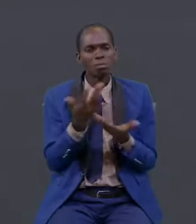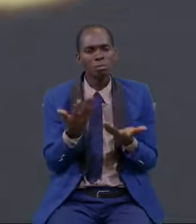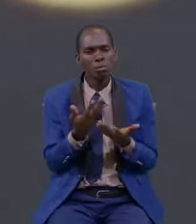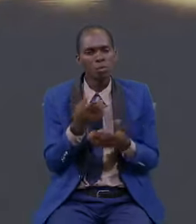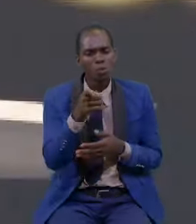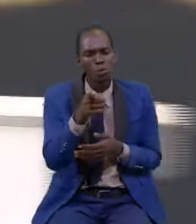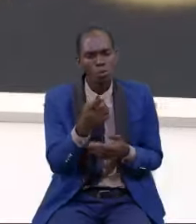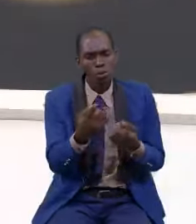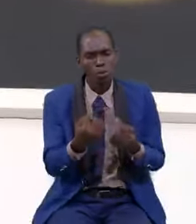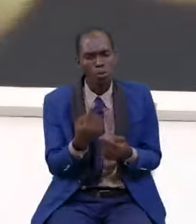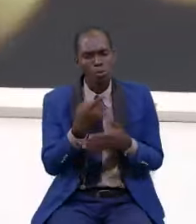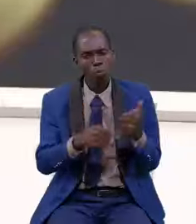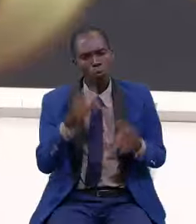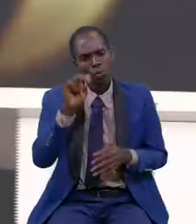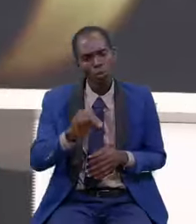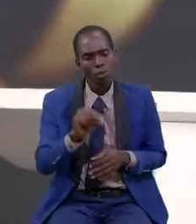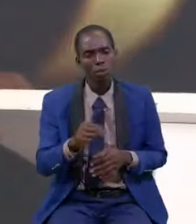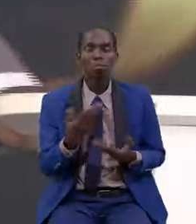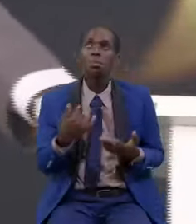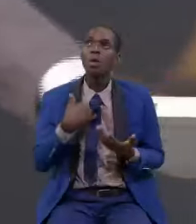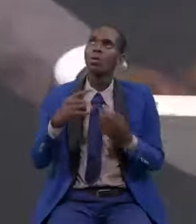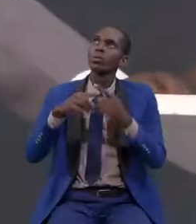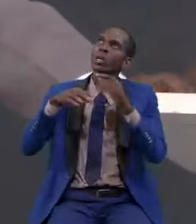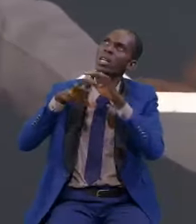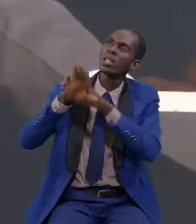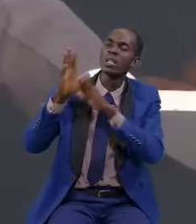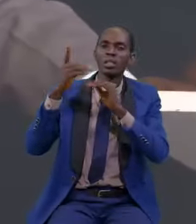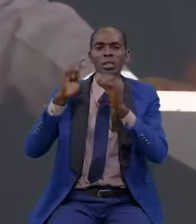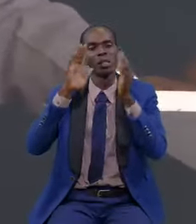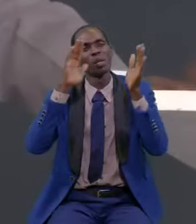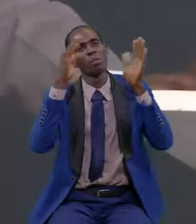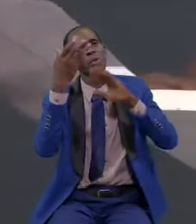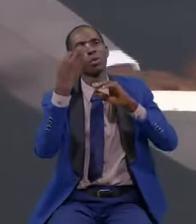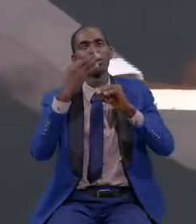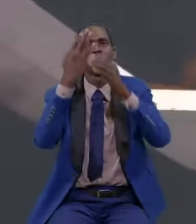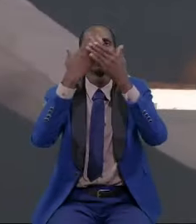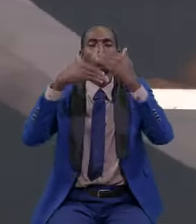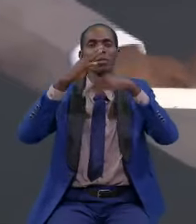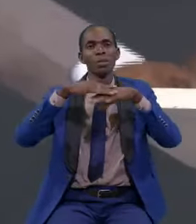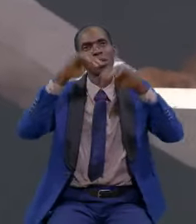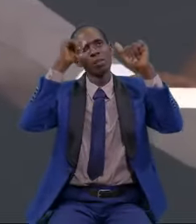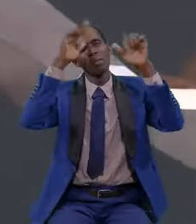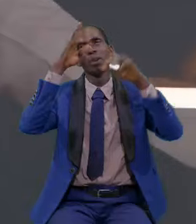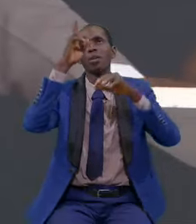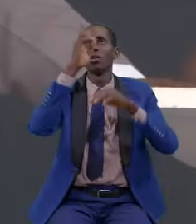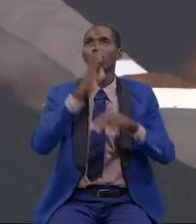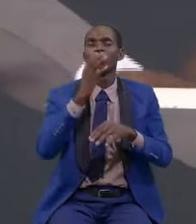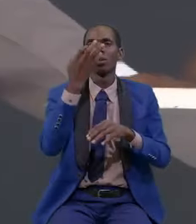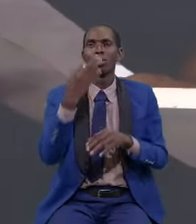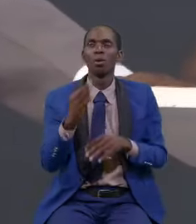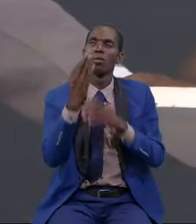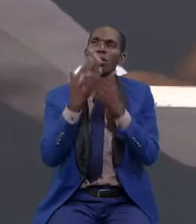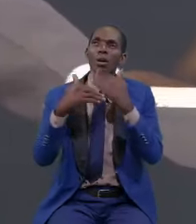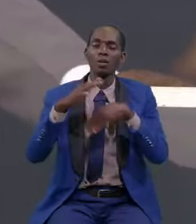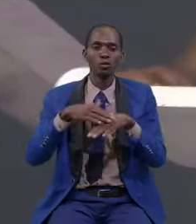the presence of the Heavenly Father, the God of heaven. It's through this Christ, Jesus,